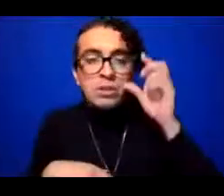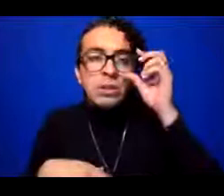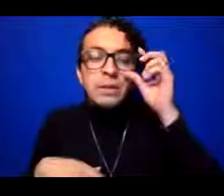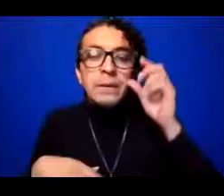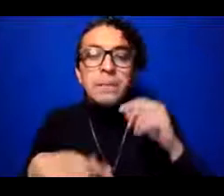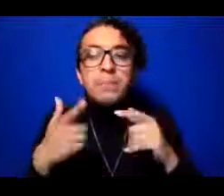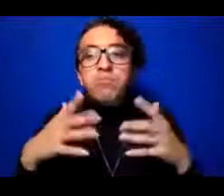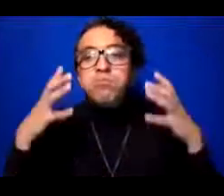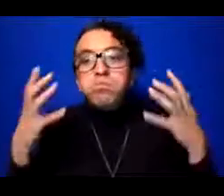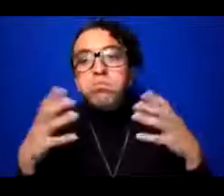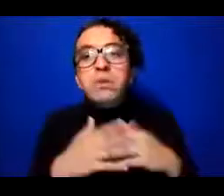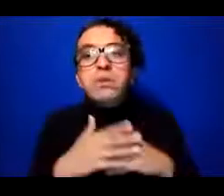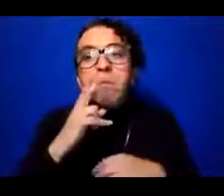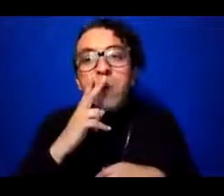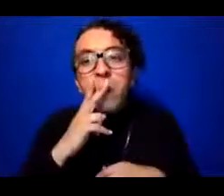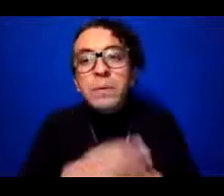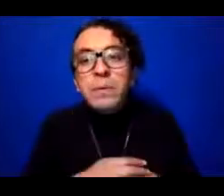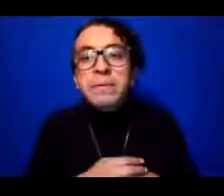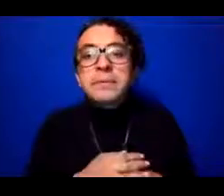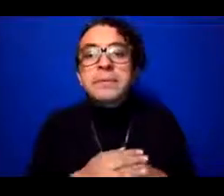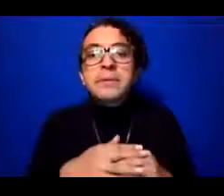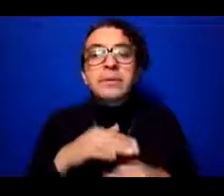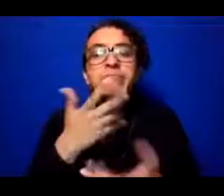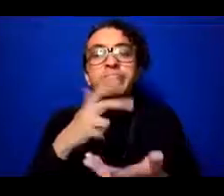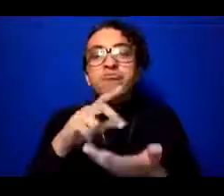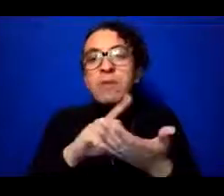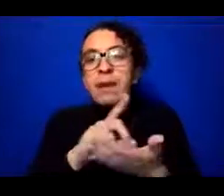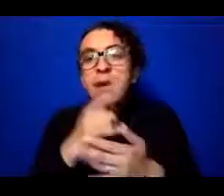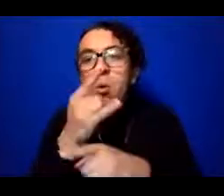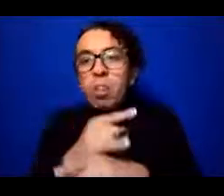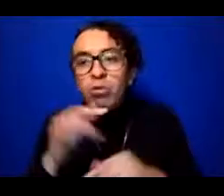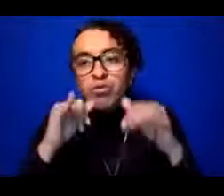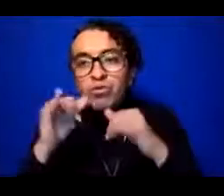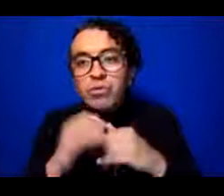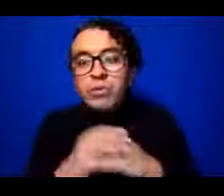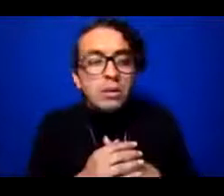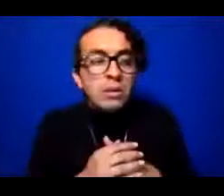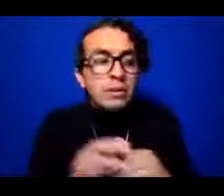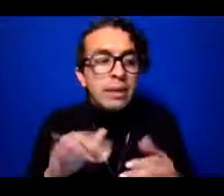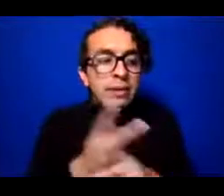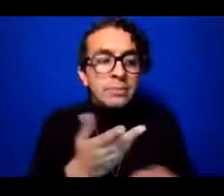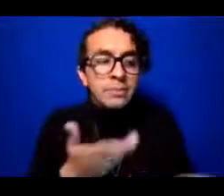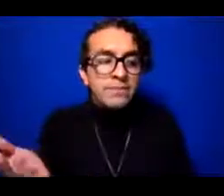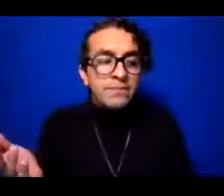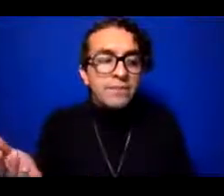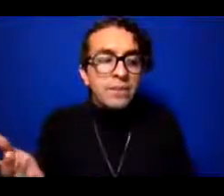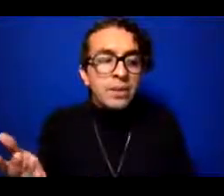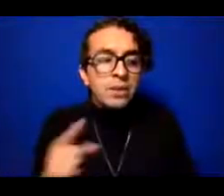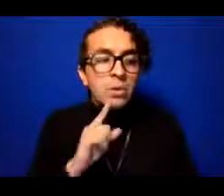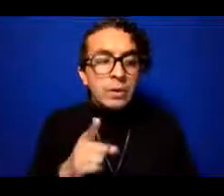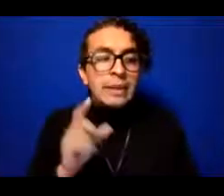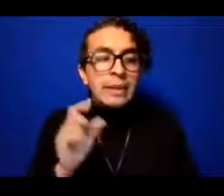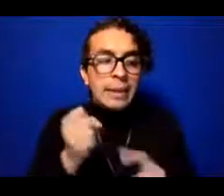being overweight or smoking or doing drugs and alcohol. All those lifestyle issues can really impact and increase